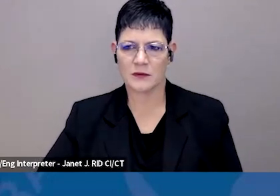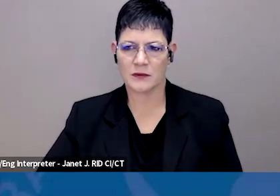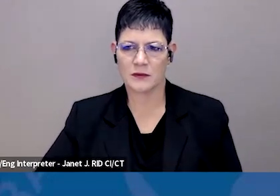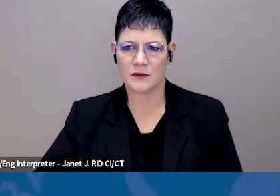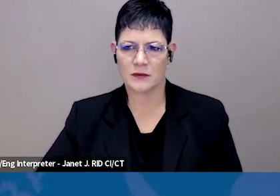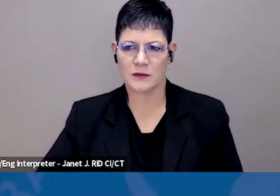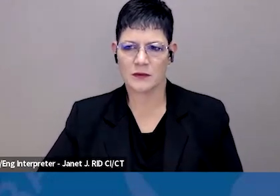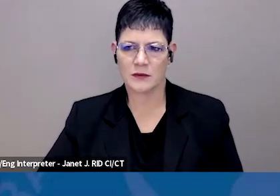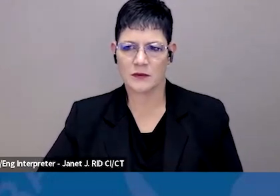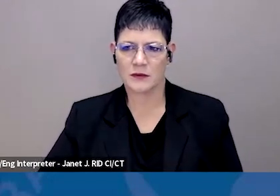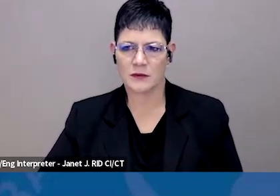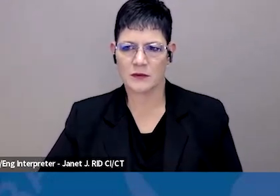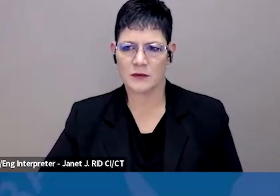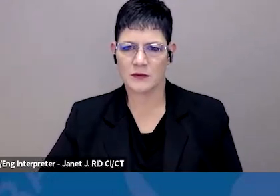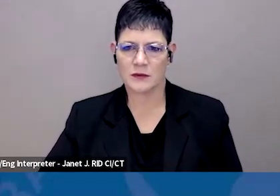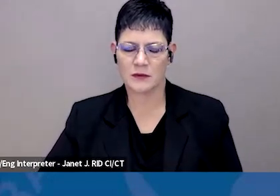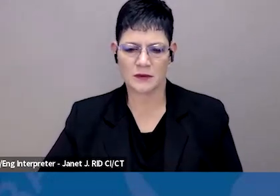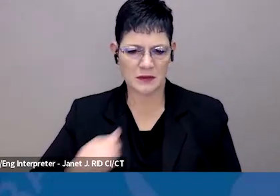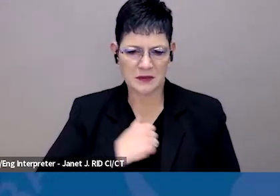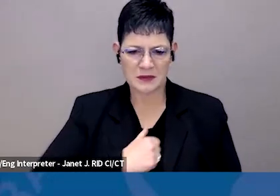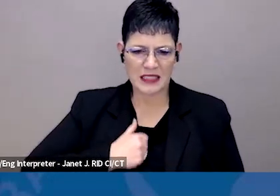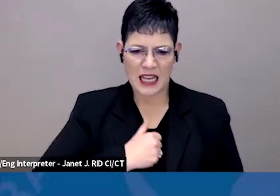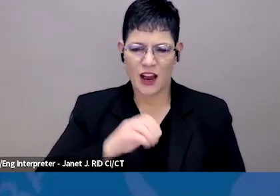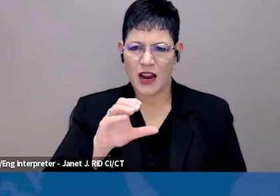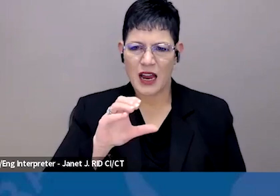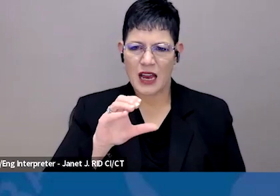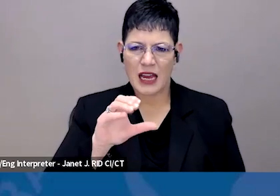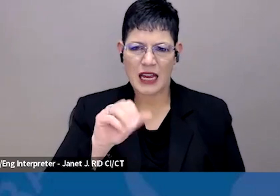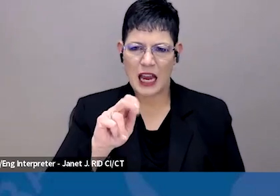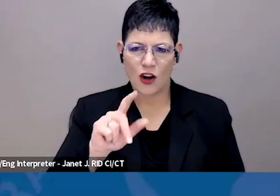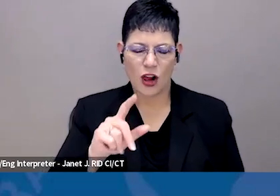Sorry, Focus. oh,